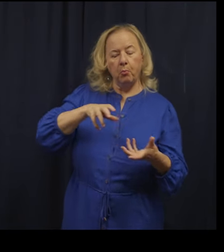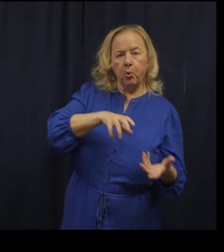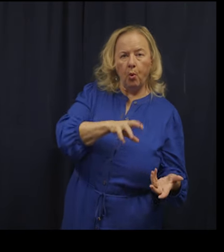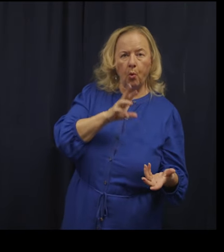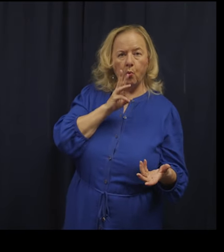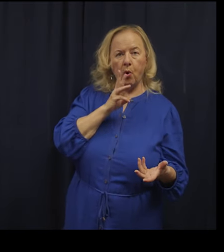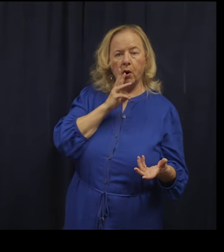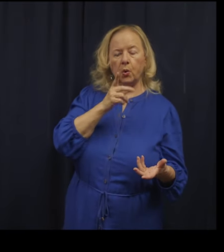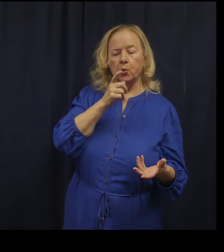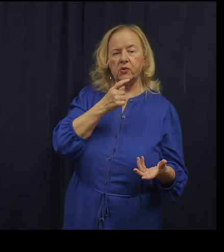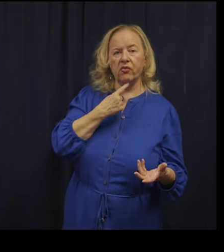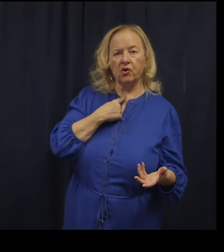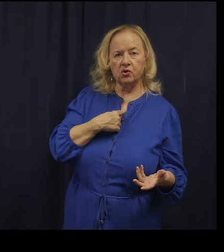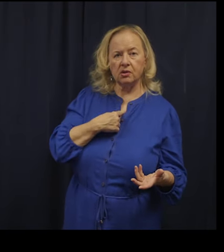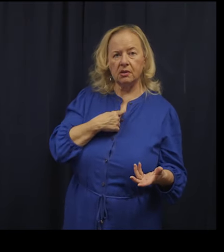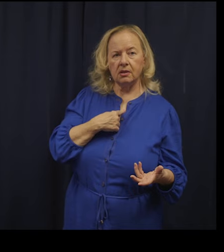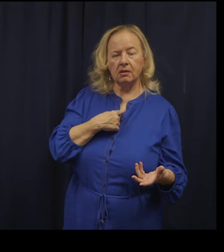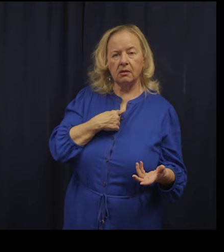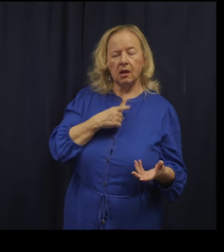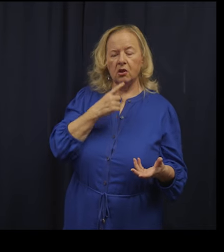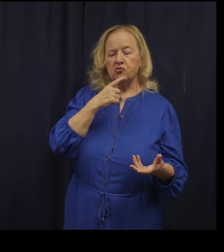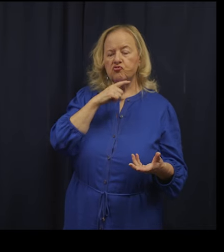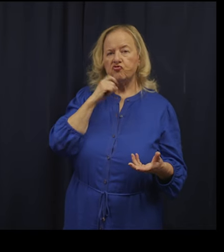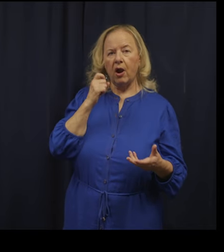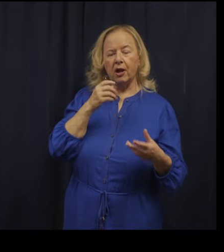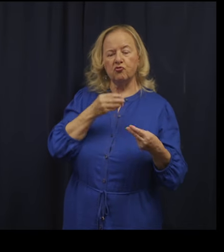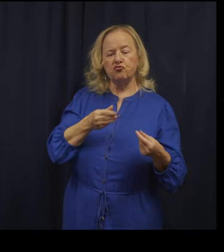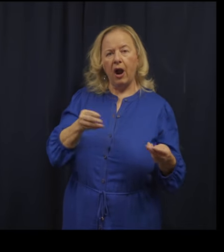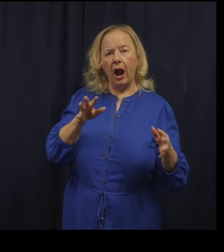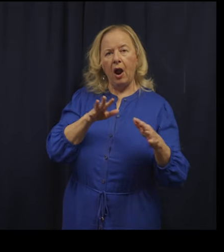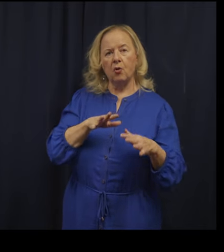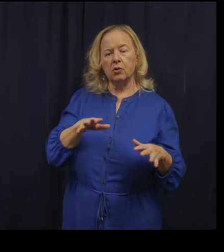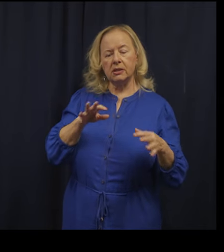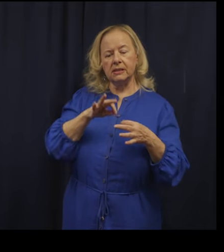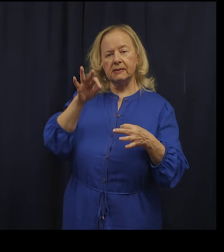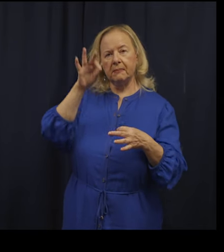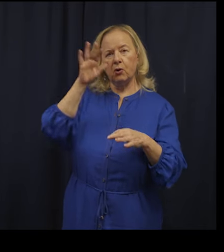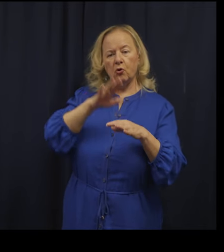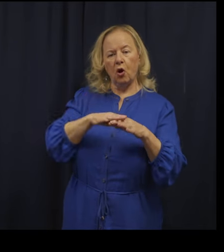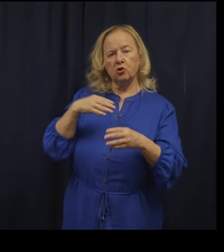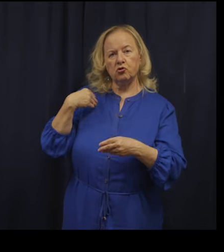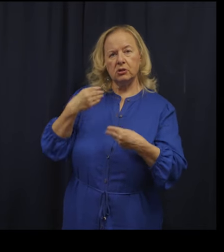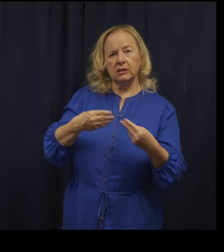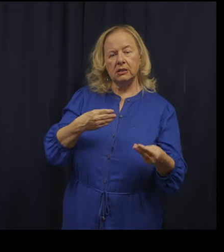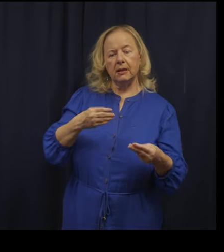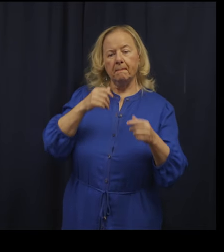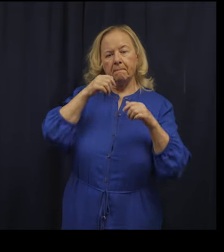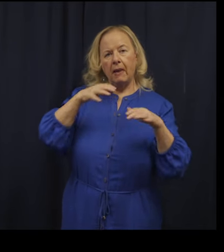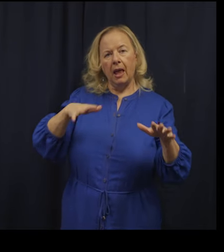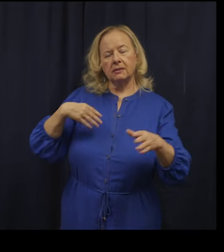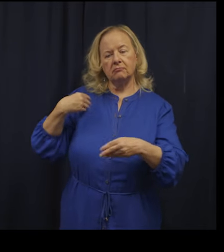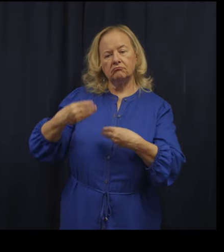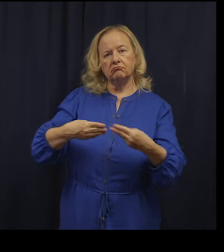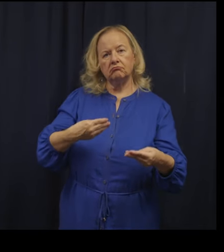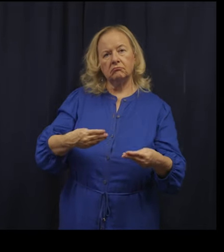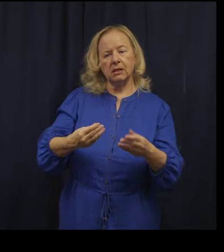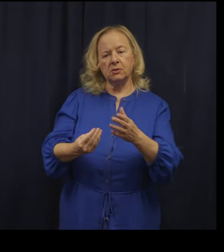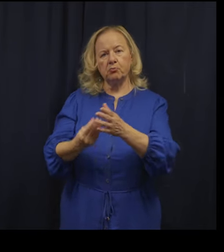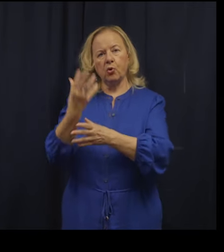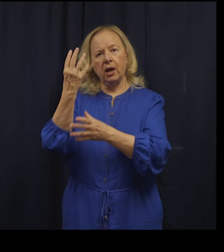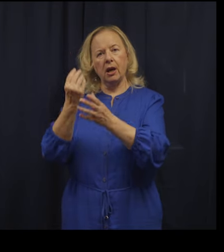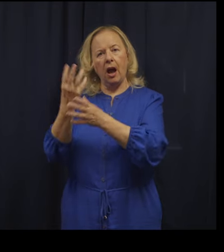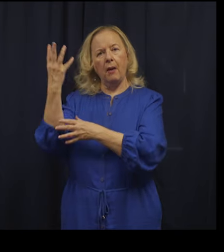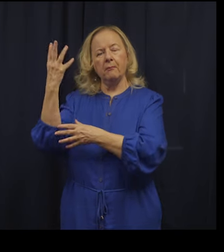upon him that is thirsty, floods upon the dry ground. I will pour my spirit on your seed, my blessing on your offspring, and they will spring